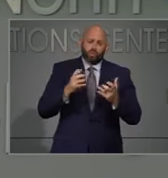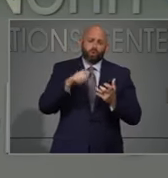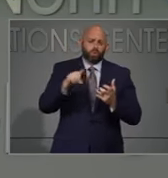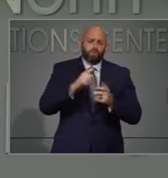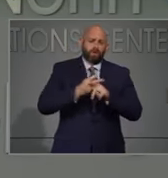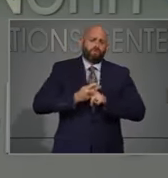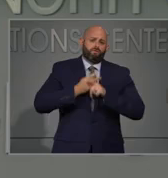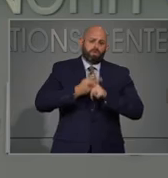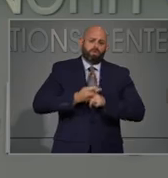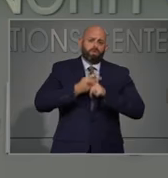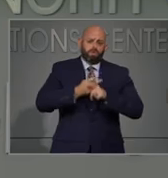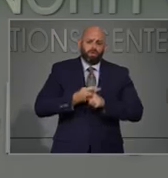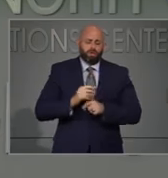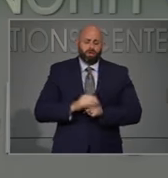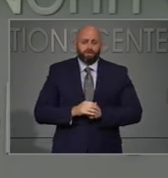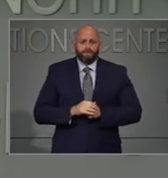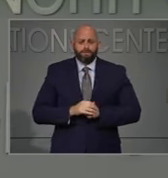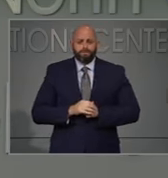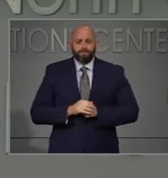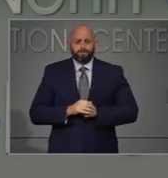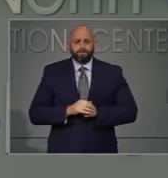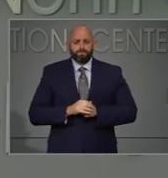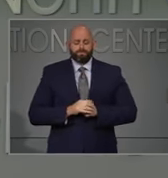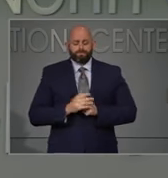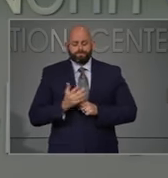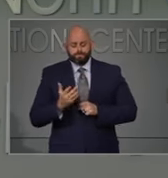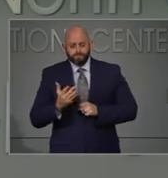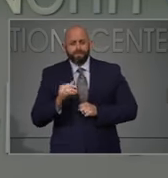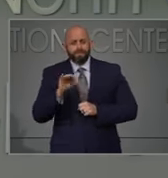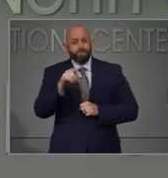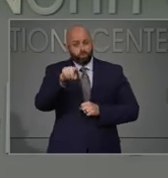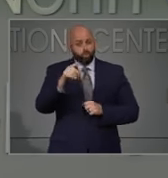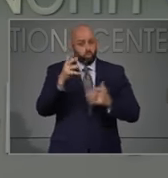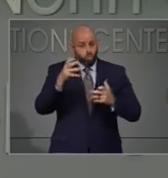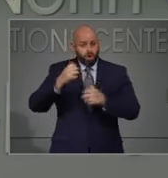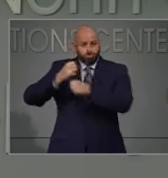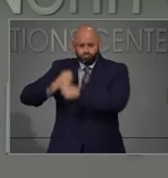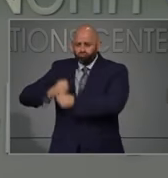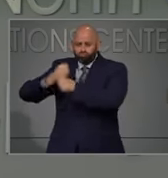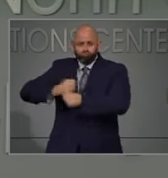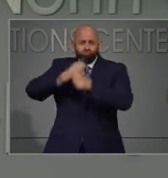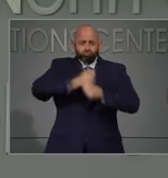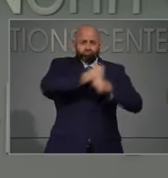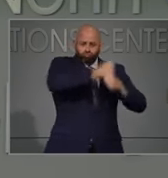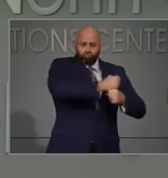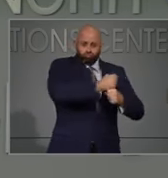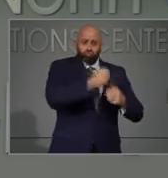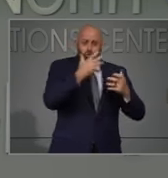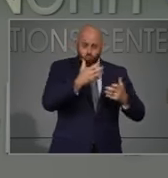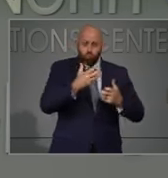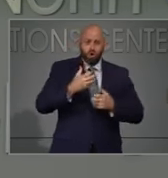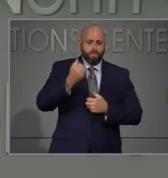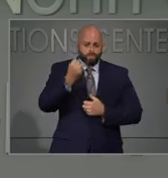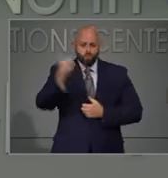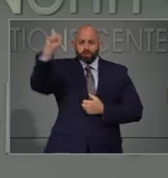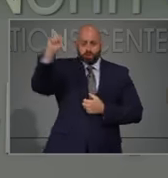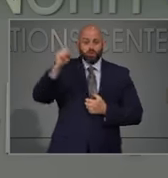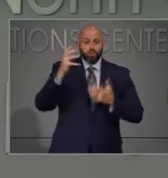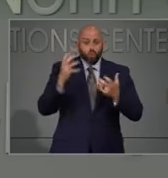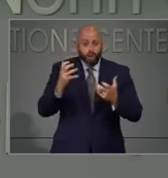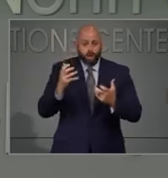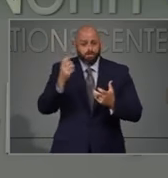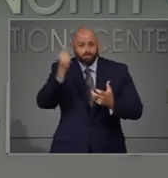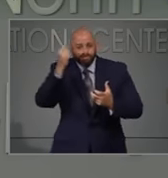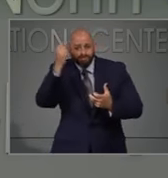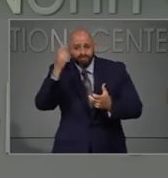to understand that whatever activity that they're doing, that this virus is still